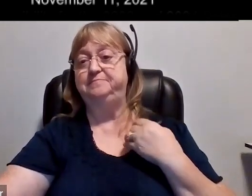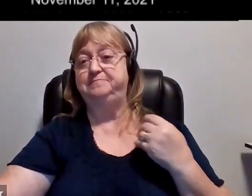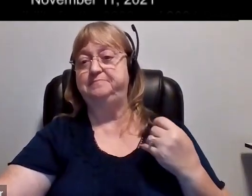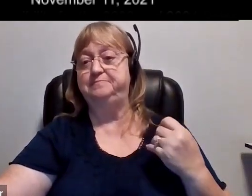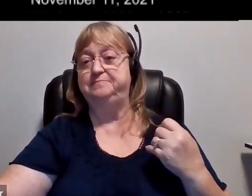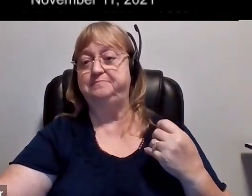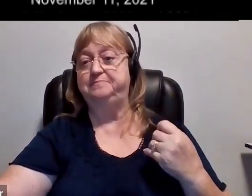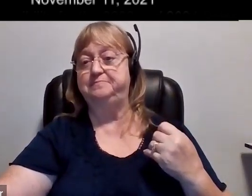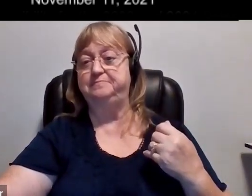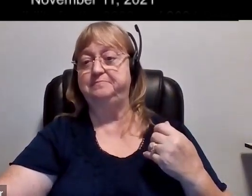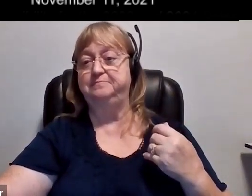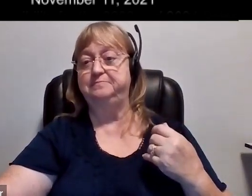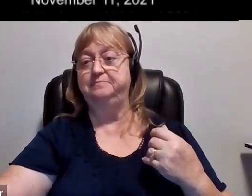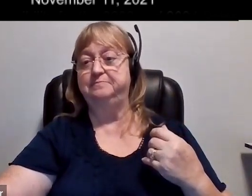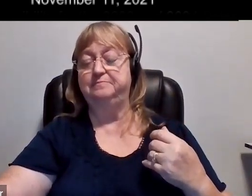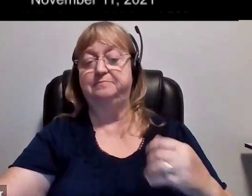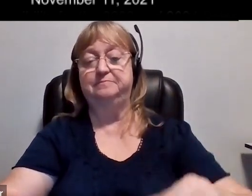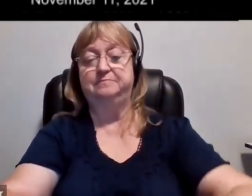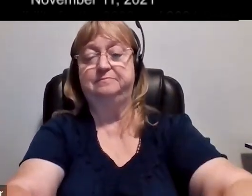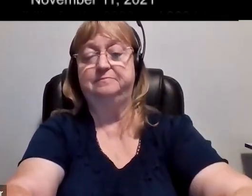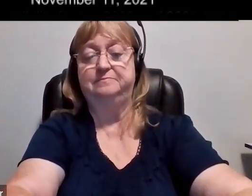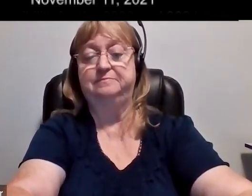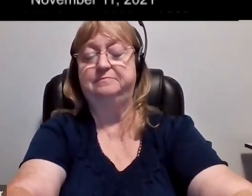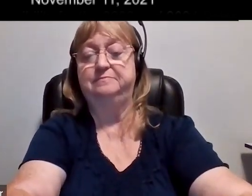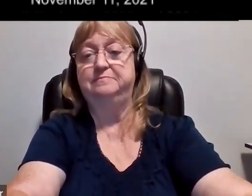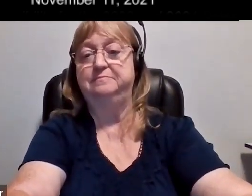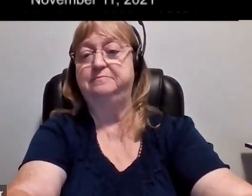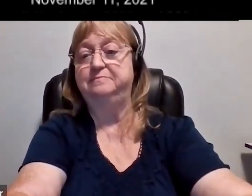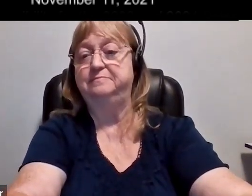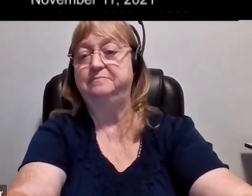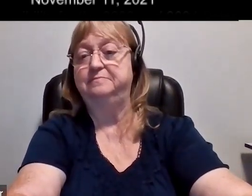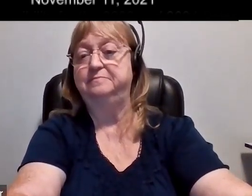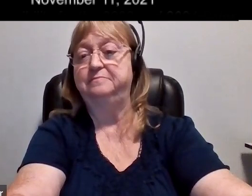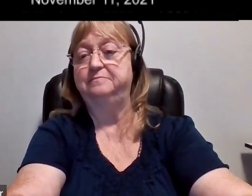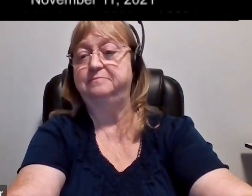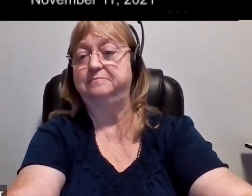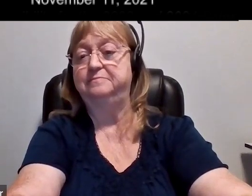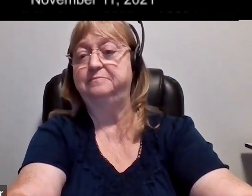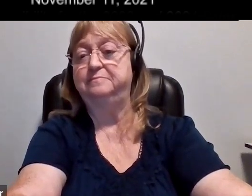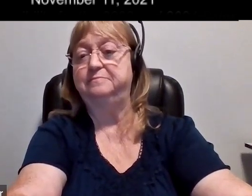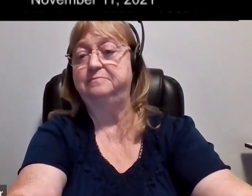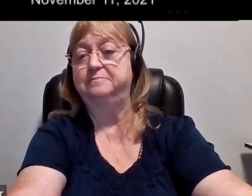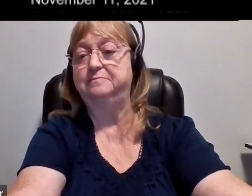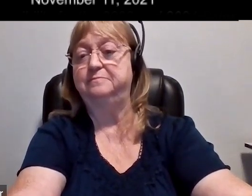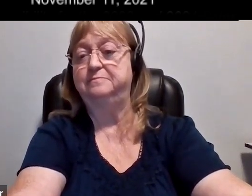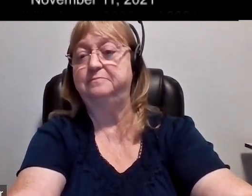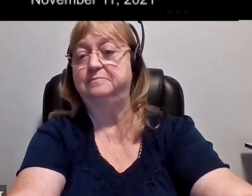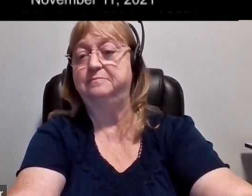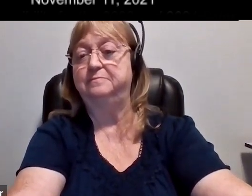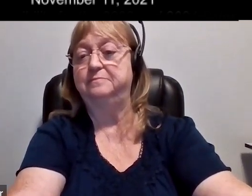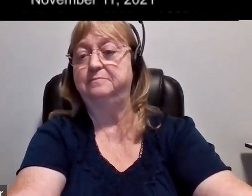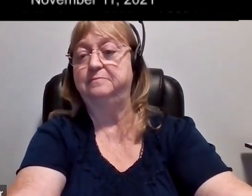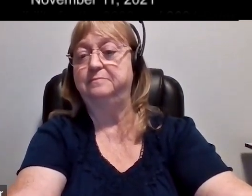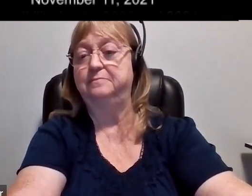fully accessible to everyone. And the other PDF we made it accessible, but there's some issues beyond our control, like the